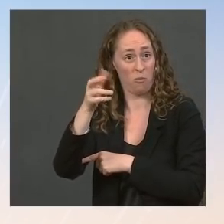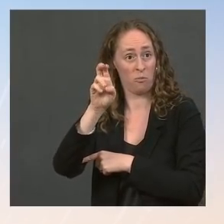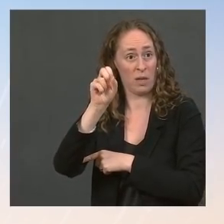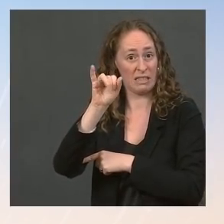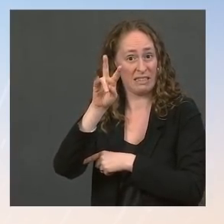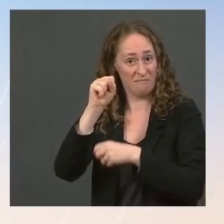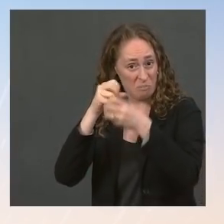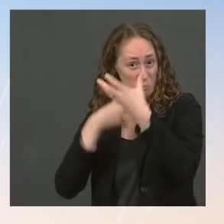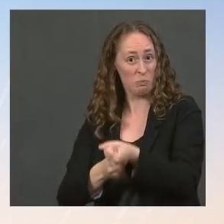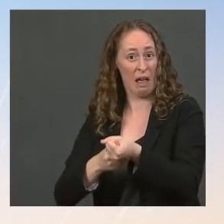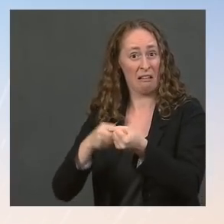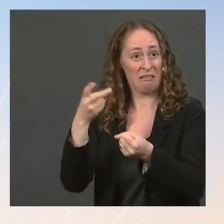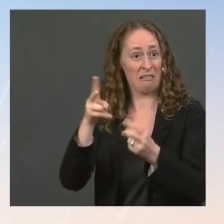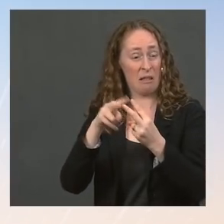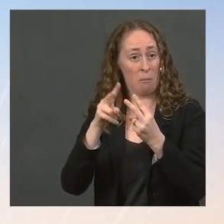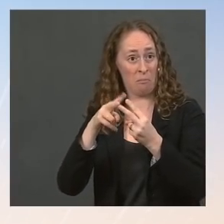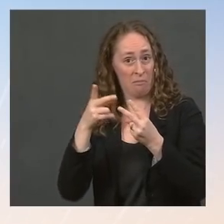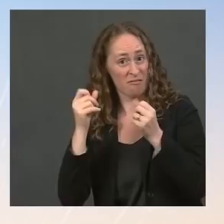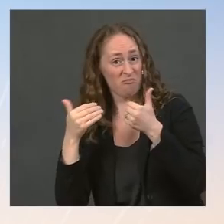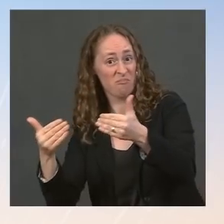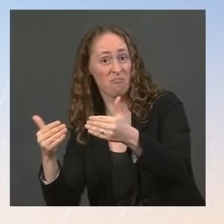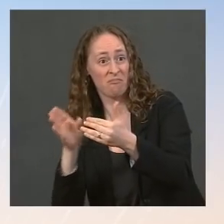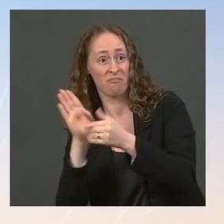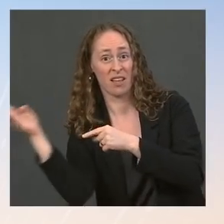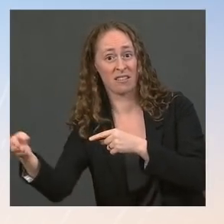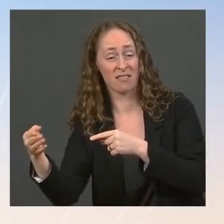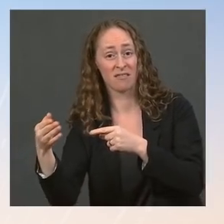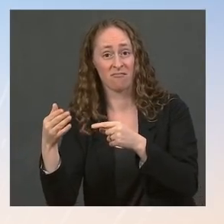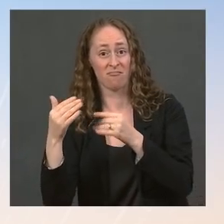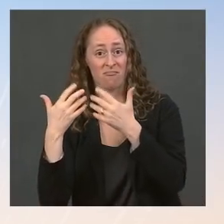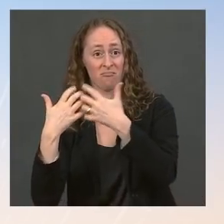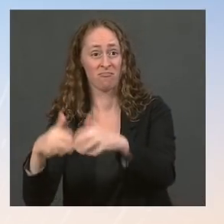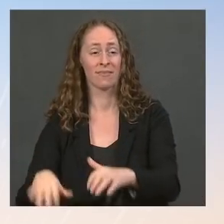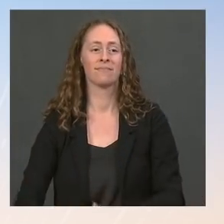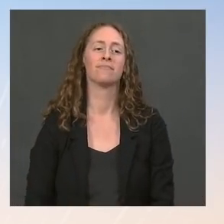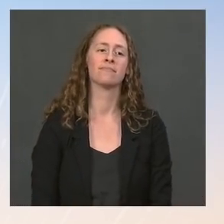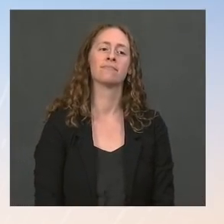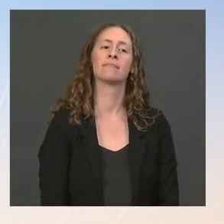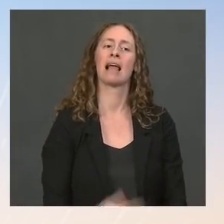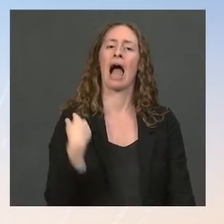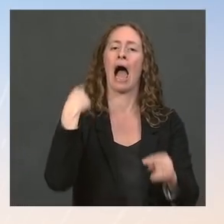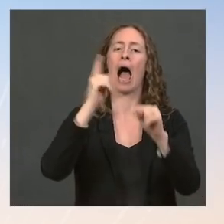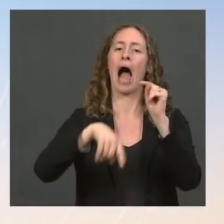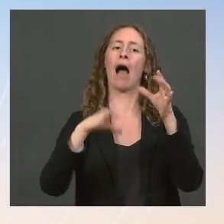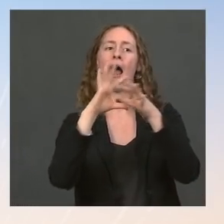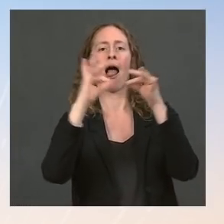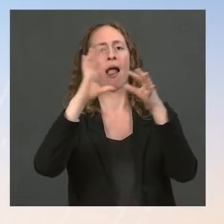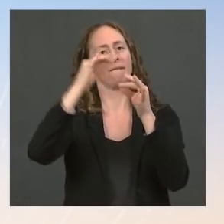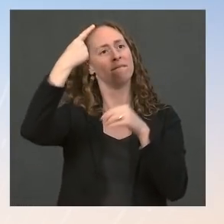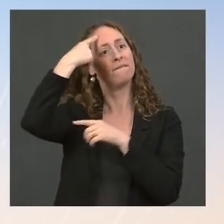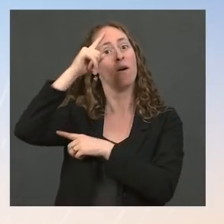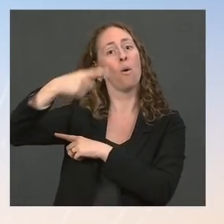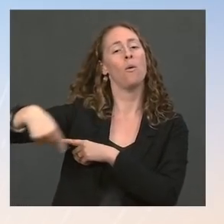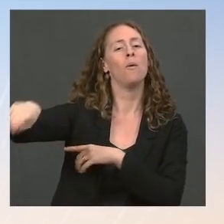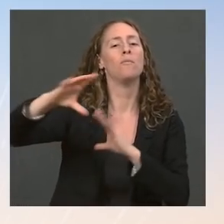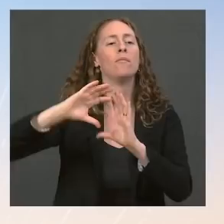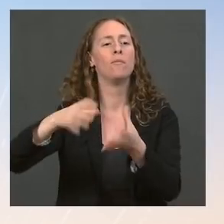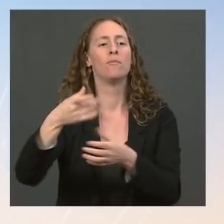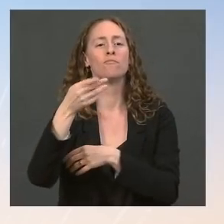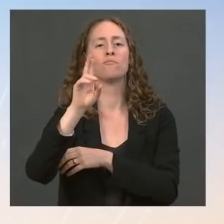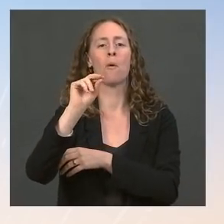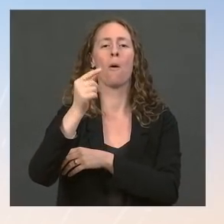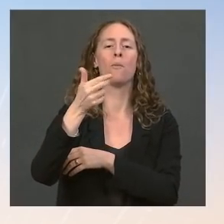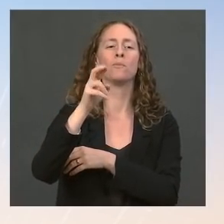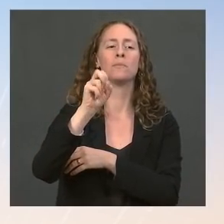package? Well, I can't speak for what members of the Progressive Caucus feel will make them confident about the path forward